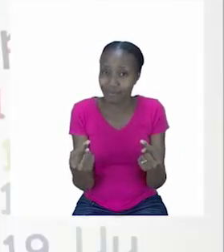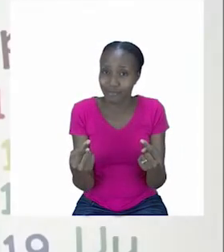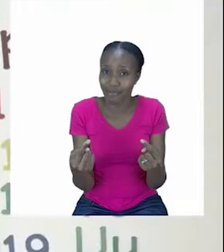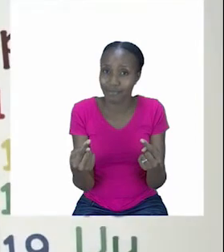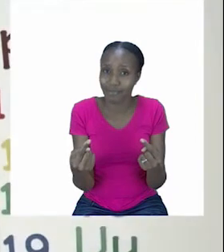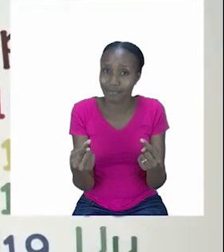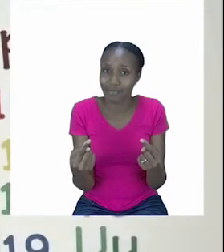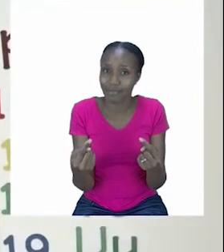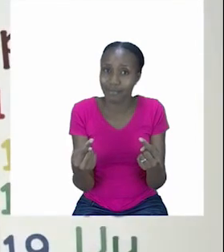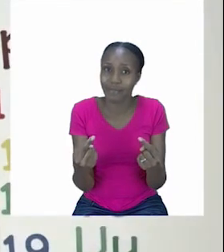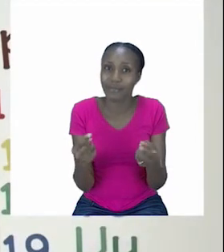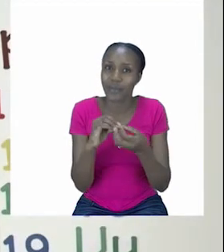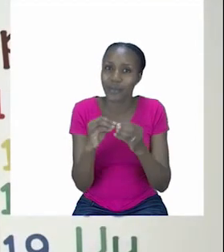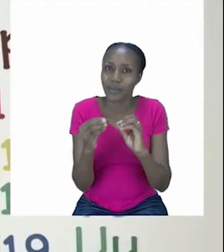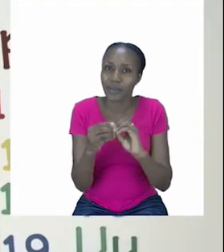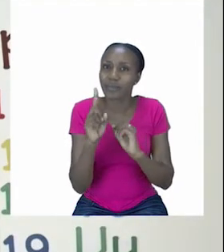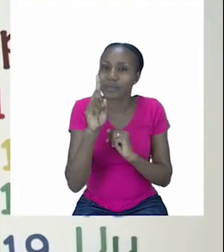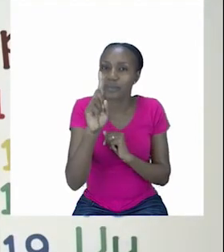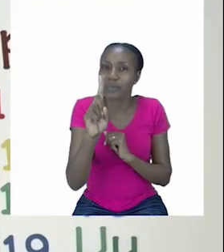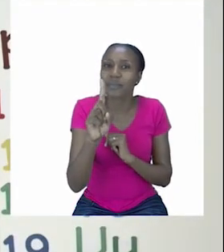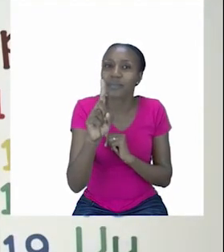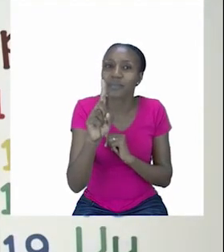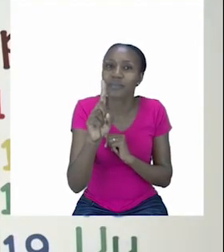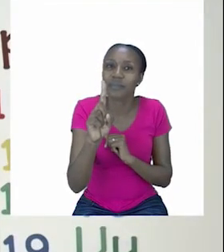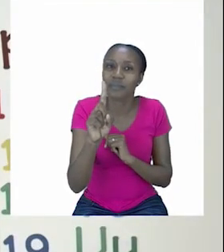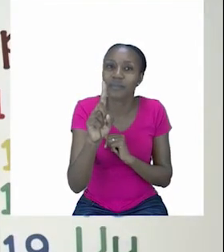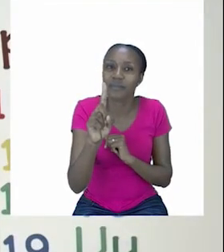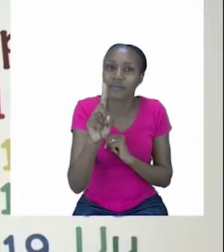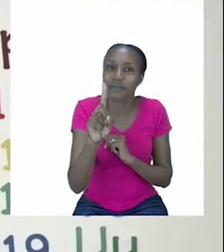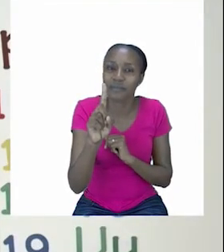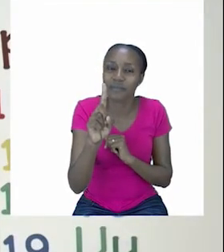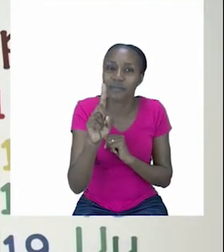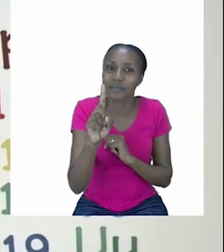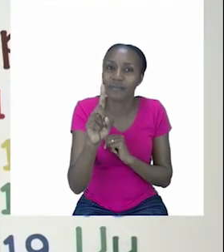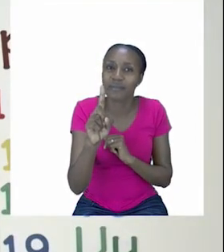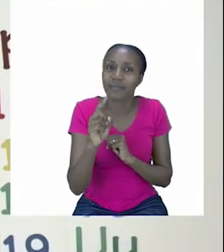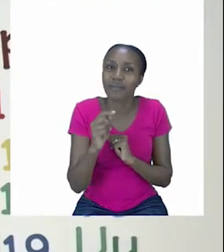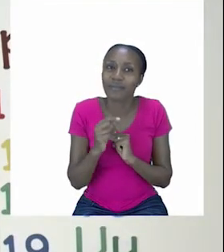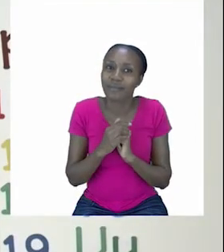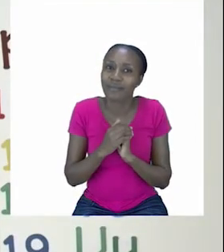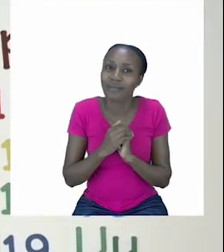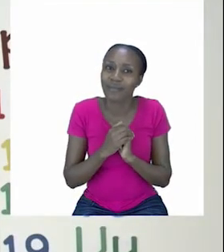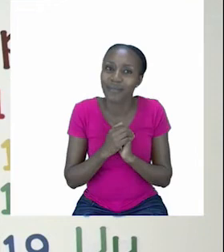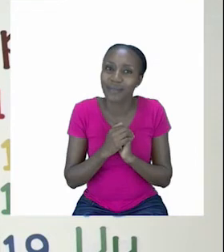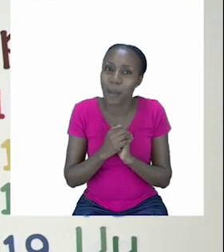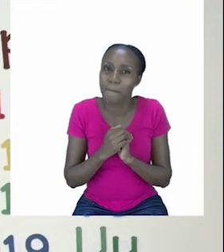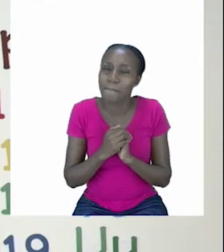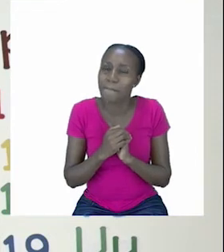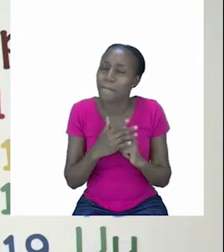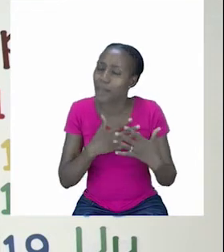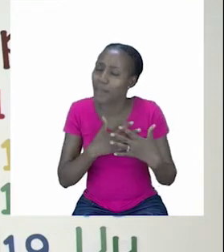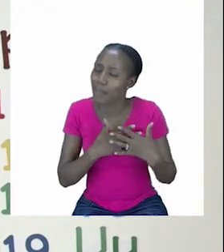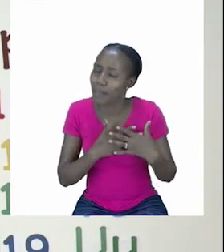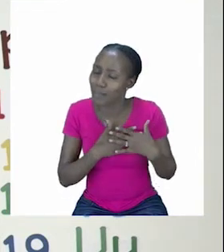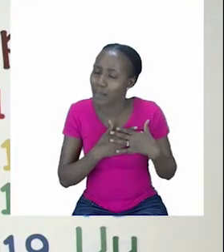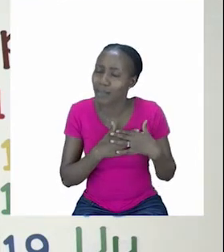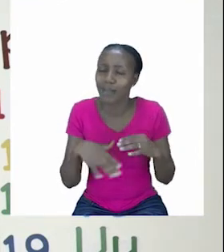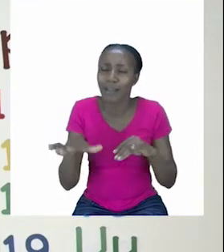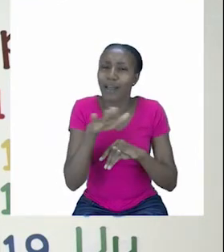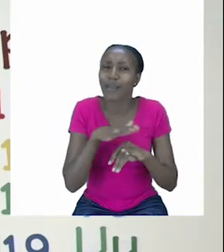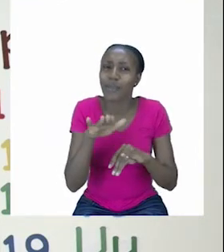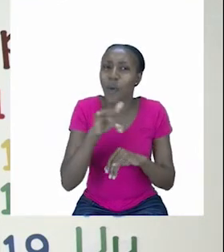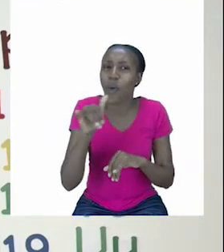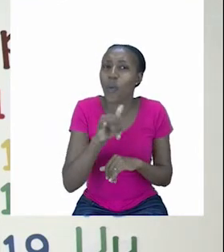the number 1. Before I tell you what my favorite animal is. Now 1 means